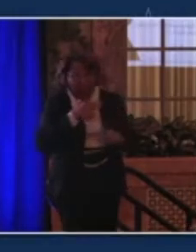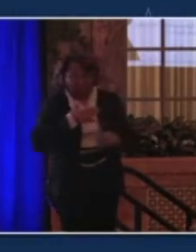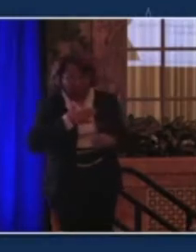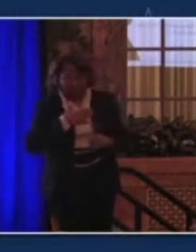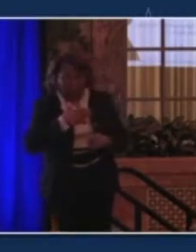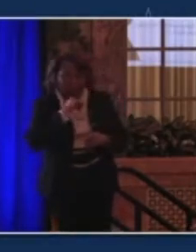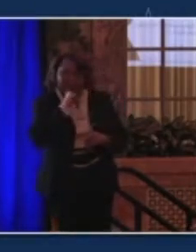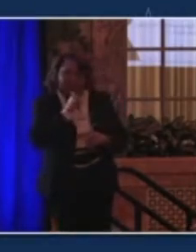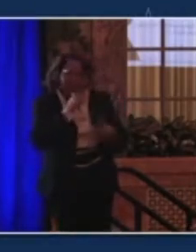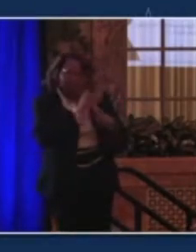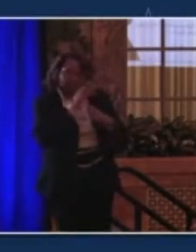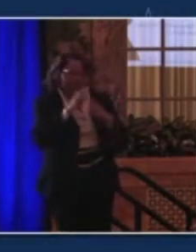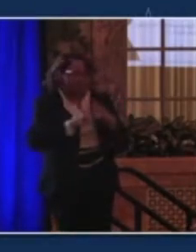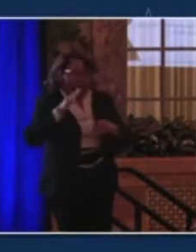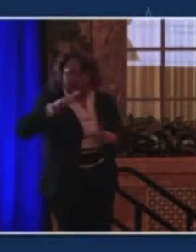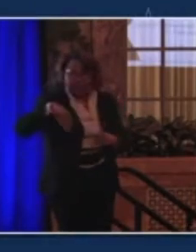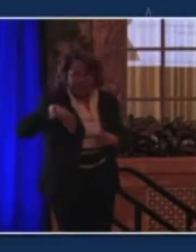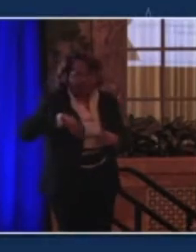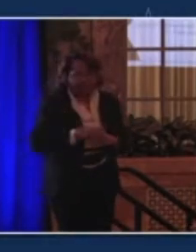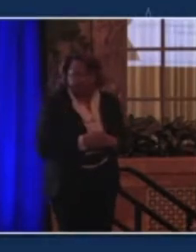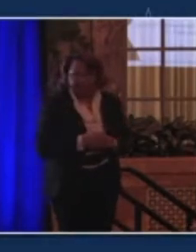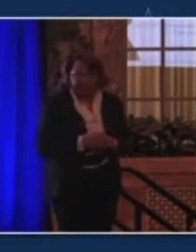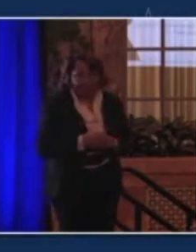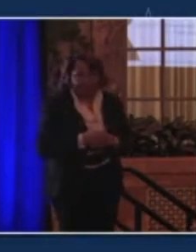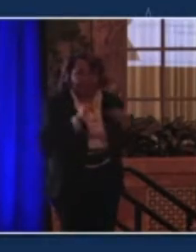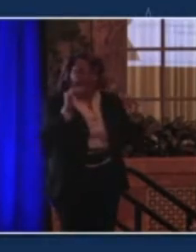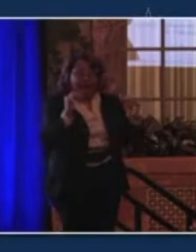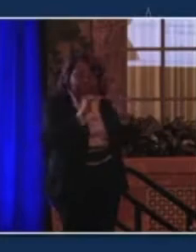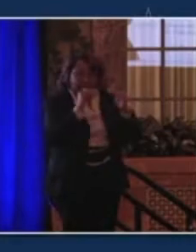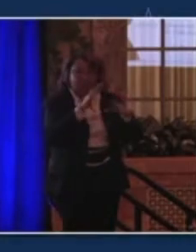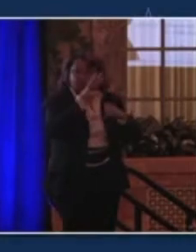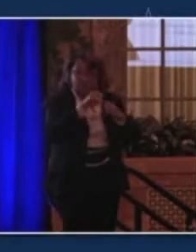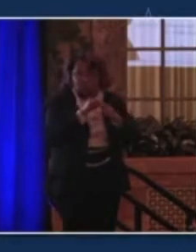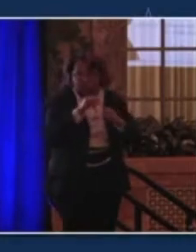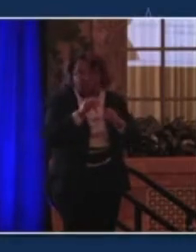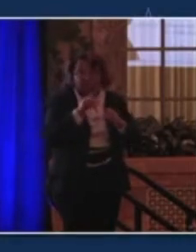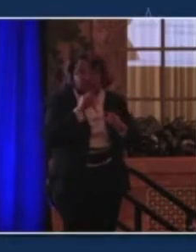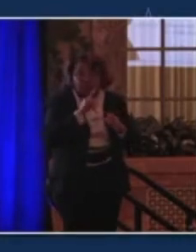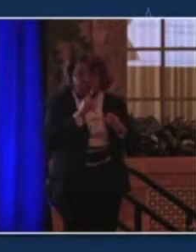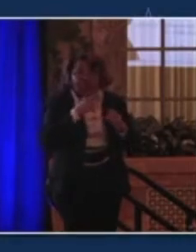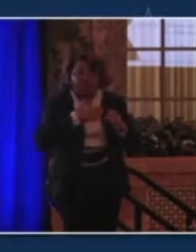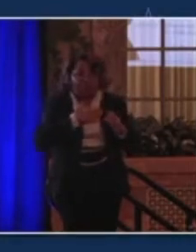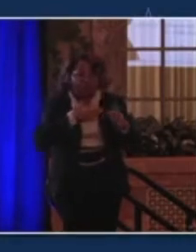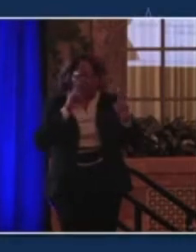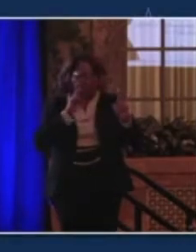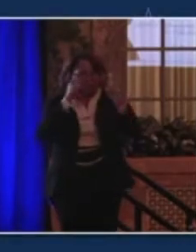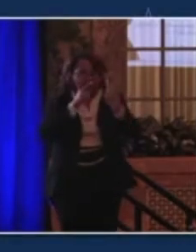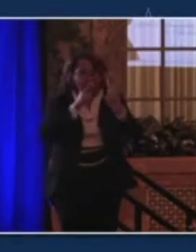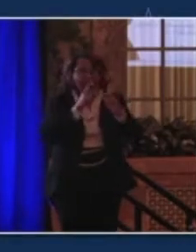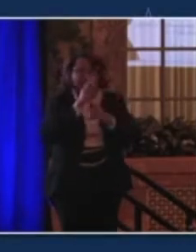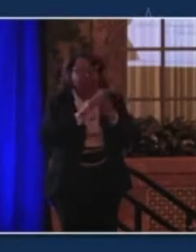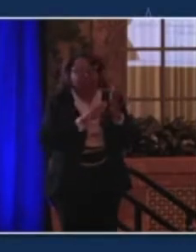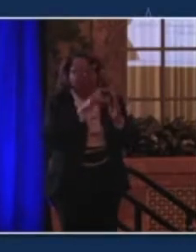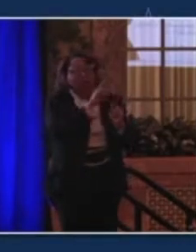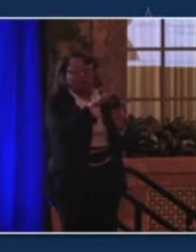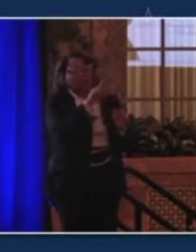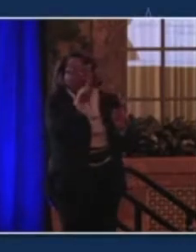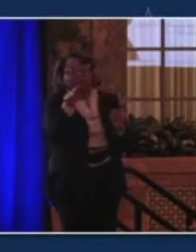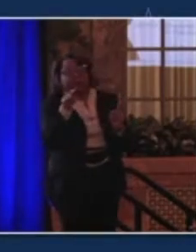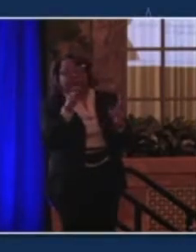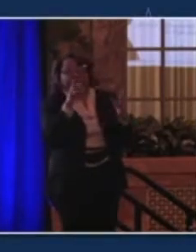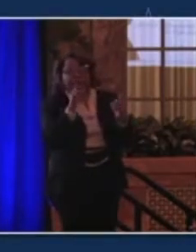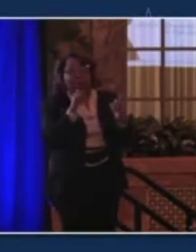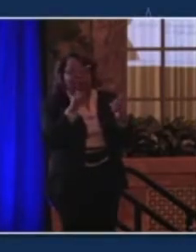not done yet. While equity and inclusion remain my North Stars, there are some who are determined to roll back